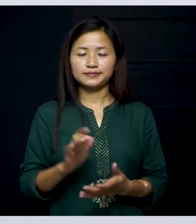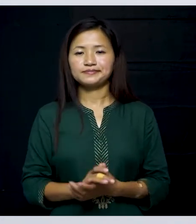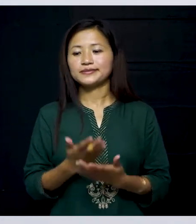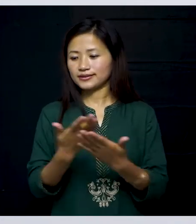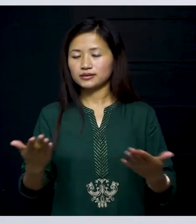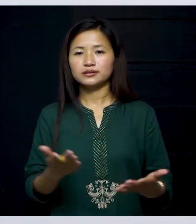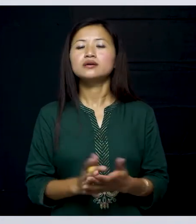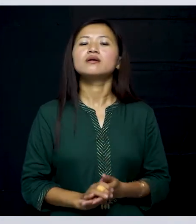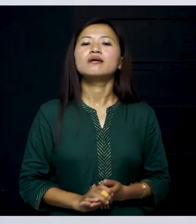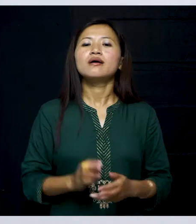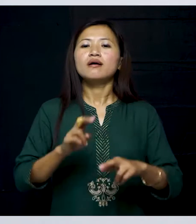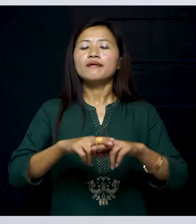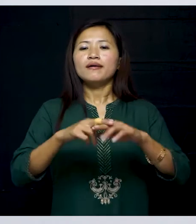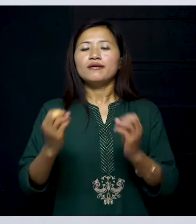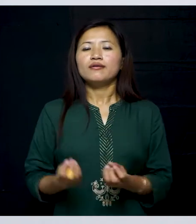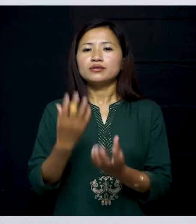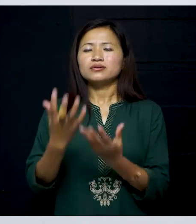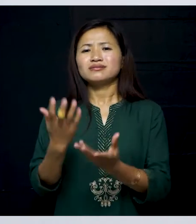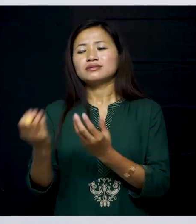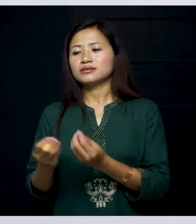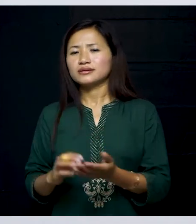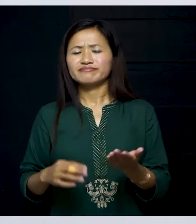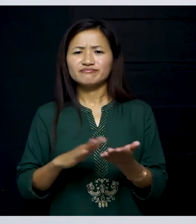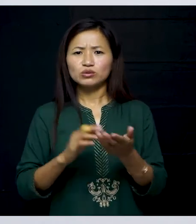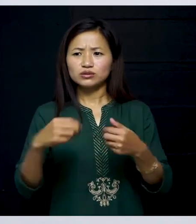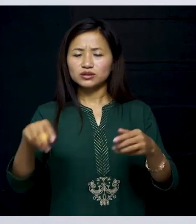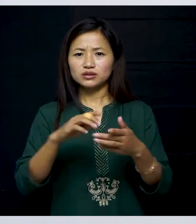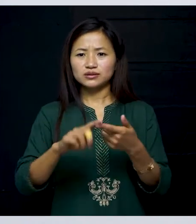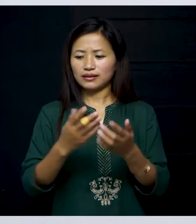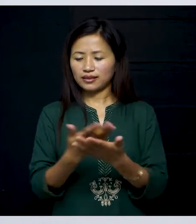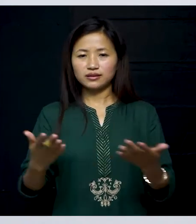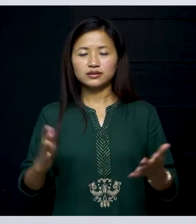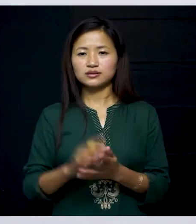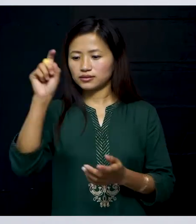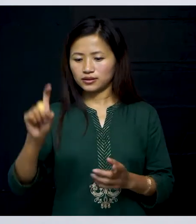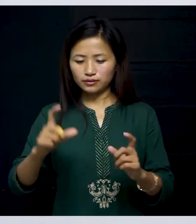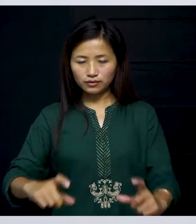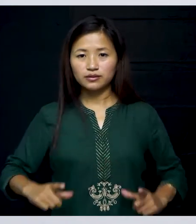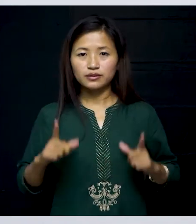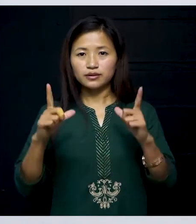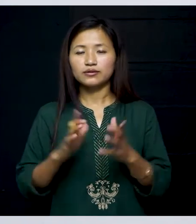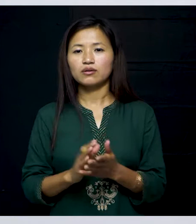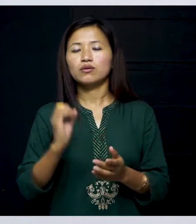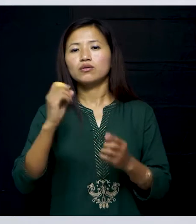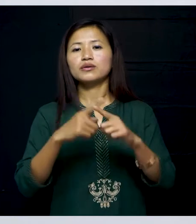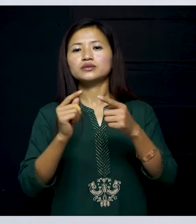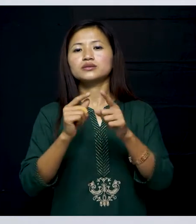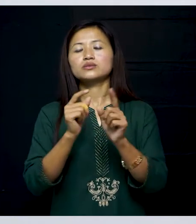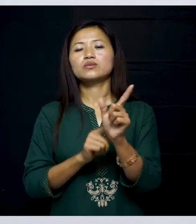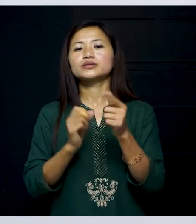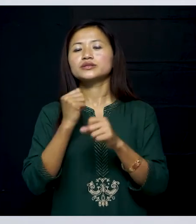we know that fire is a very essential part of our life. But one thing we also need to know is oxygen and